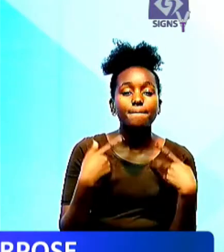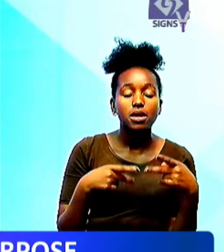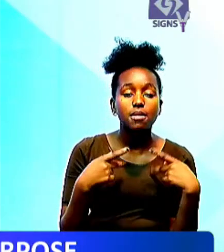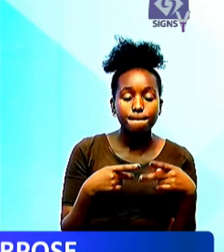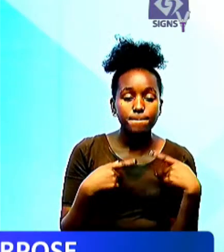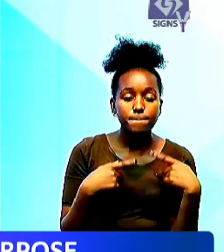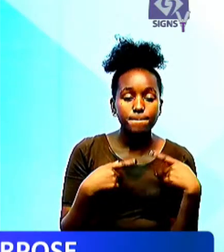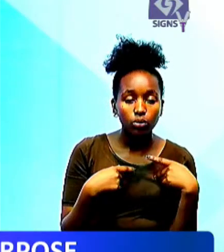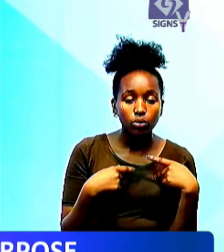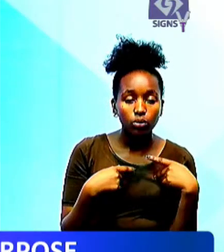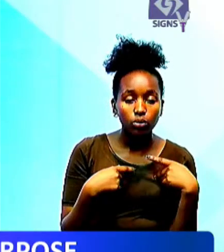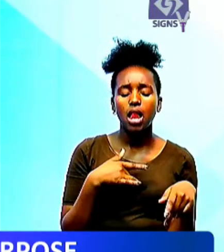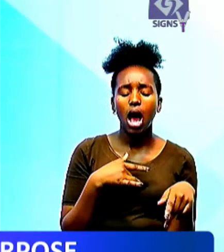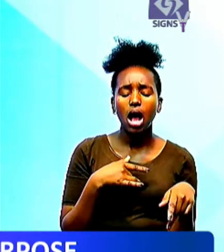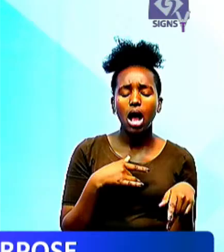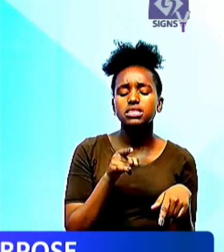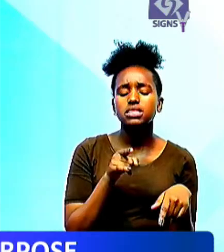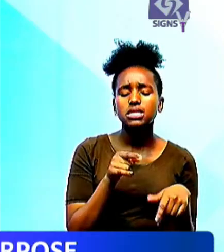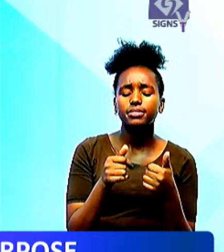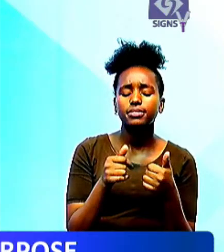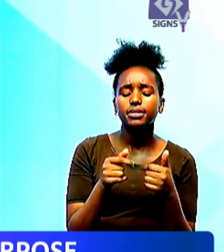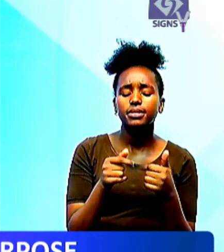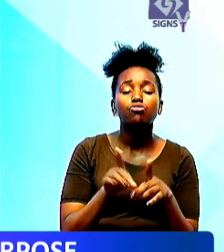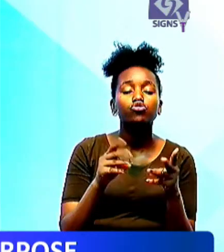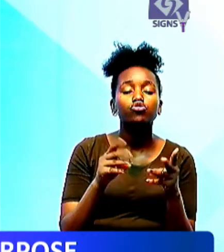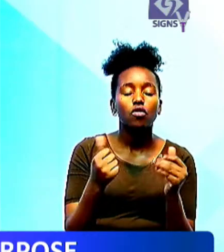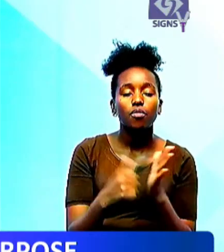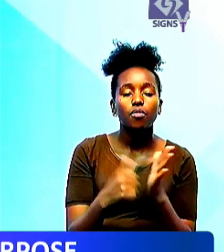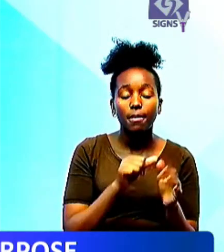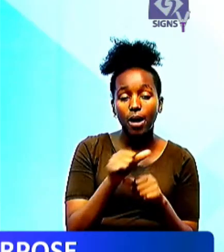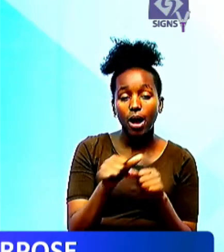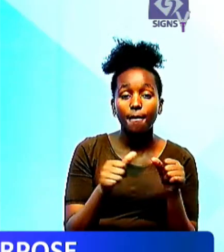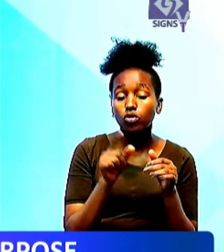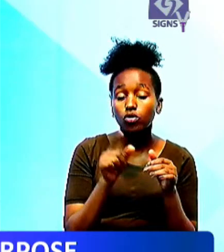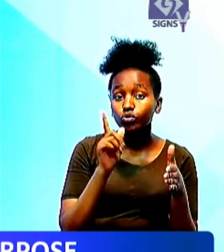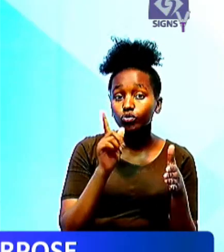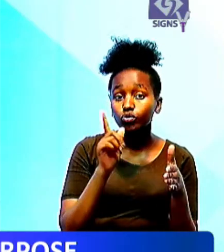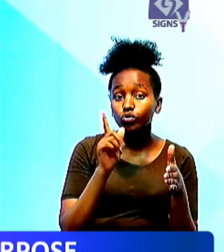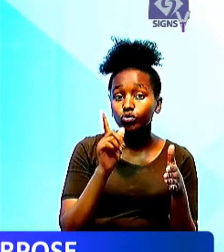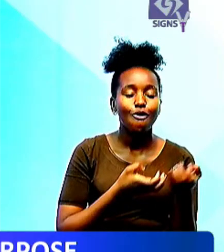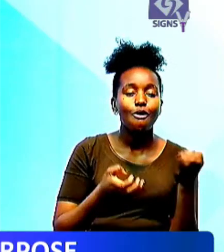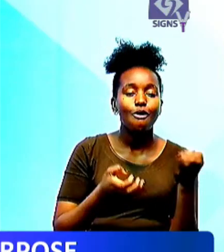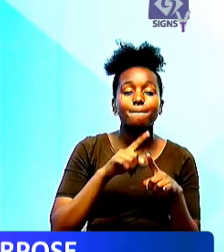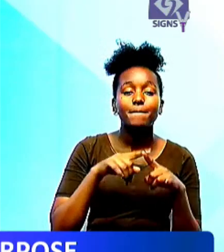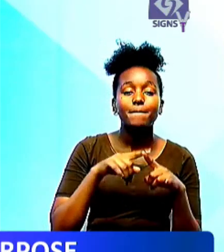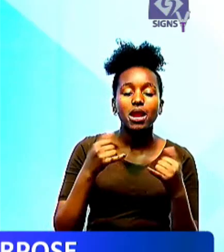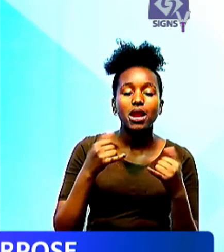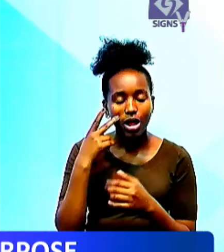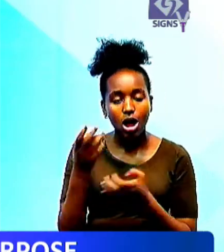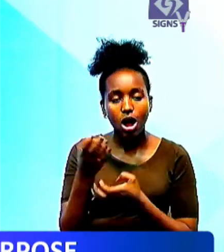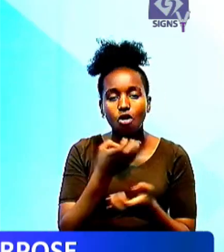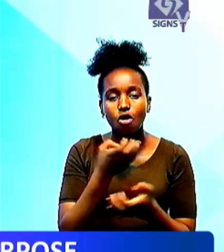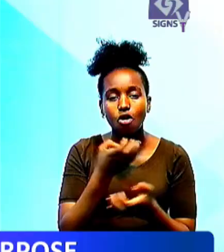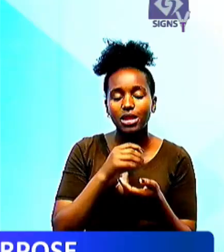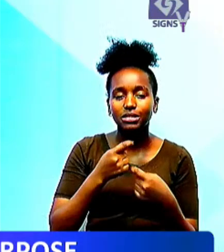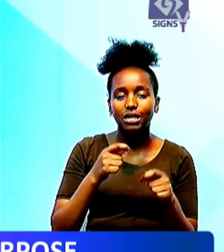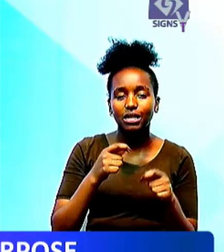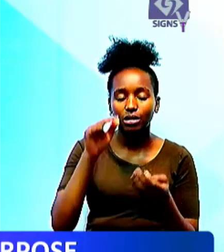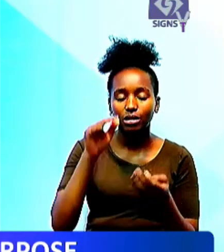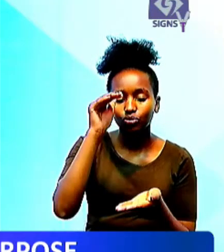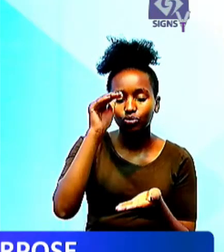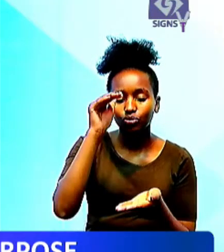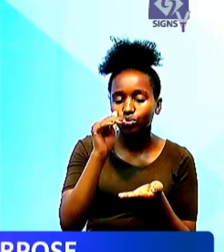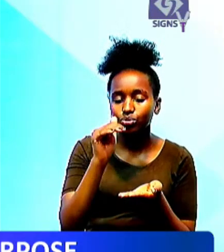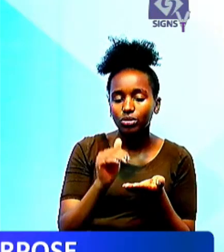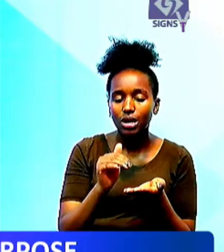to counter the impact of the inflation. But now we've seen the inflation coming down, and the government had to lower something we